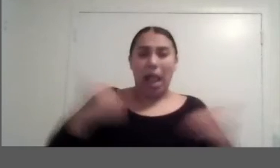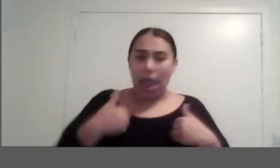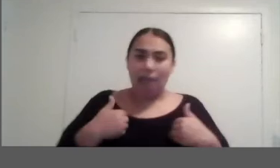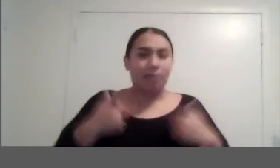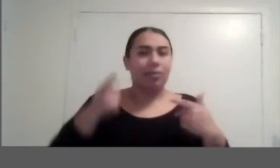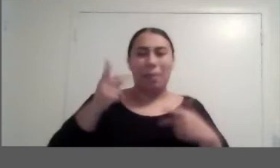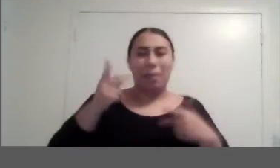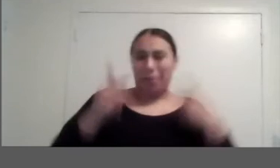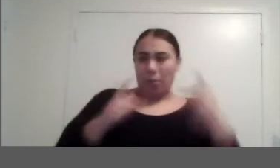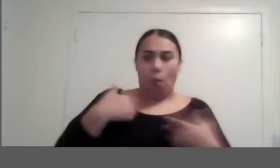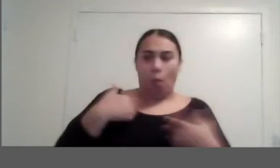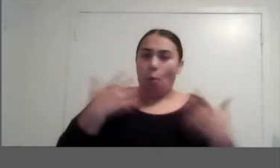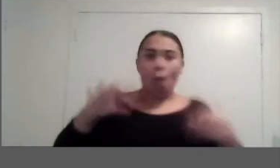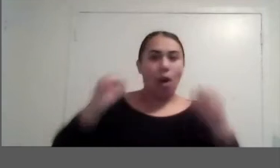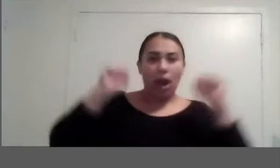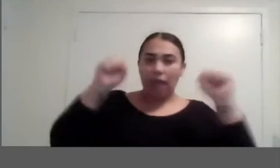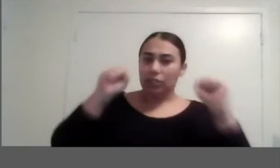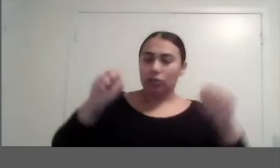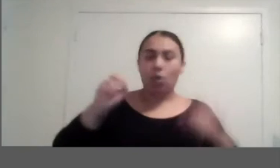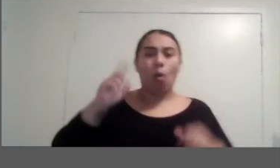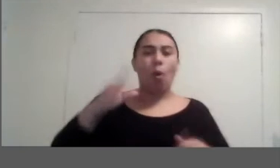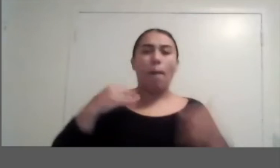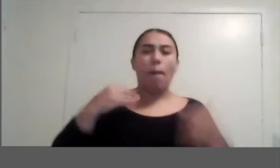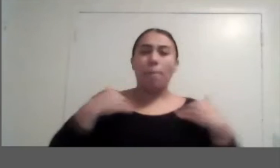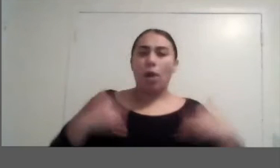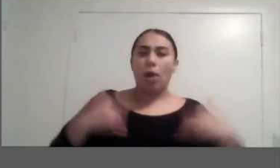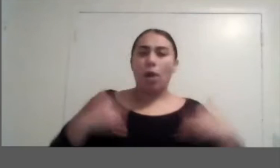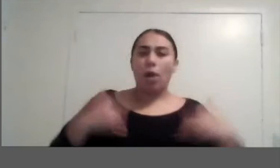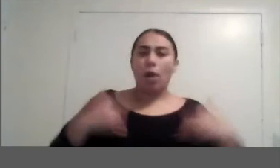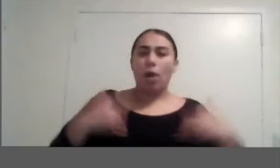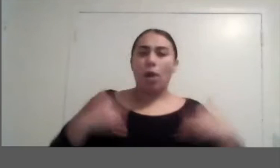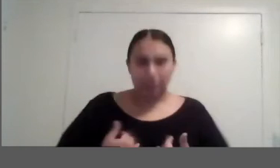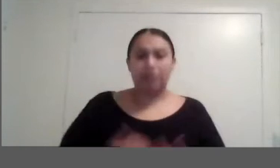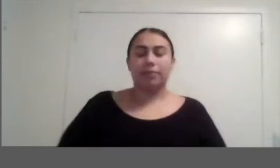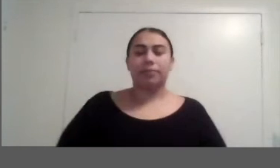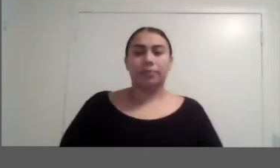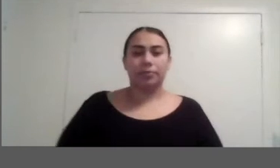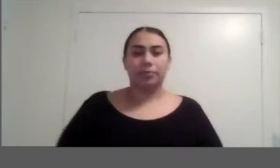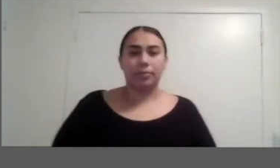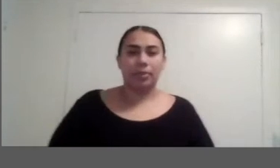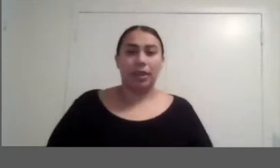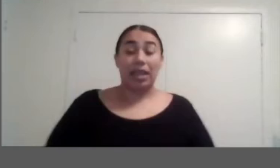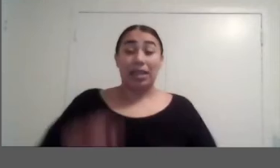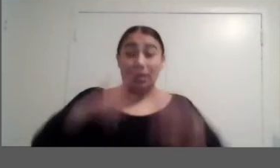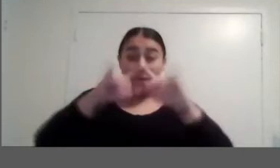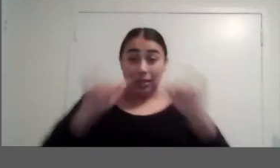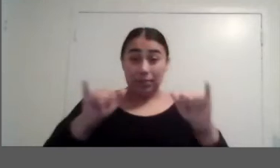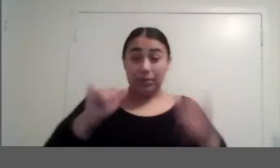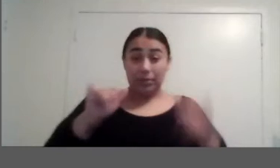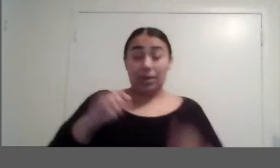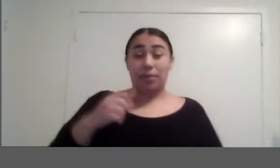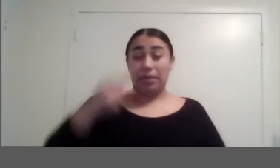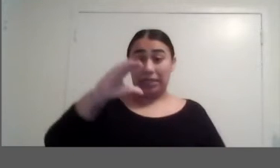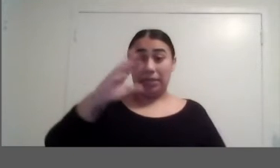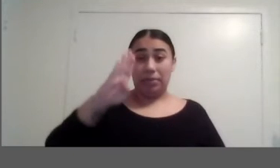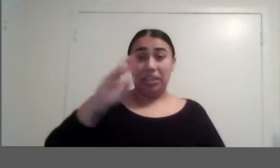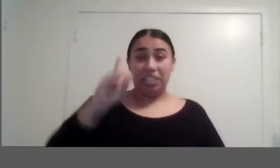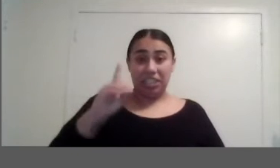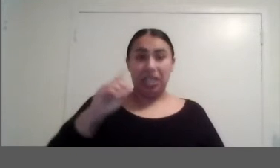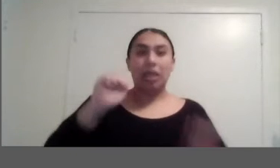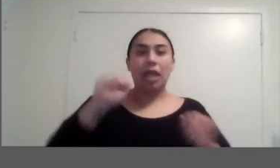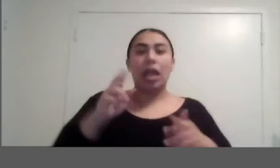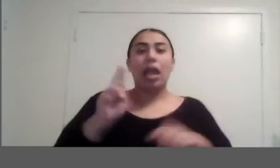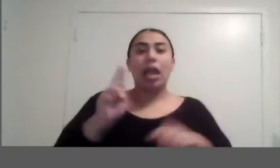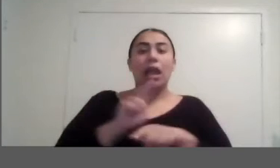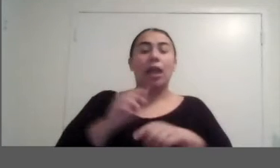well as reduced tissue degeneration. Our patients do report CBD helping take the edge off having